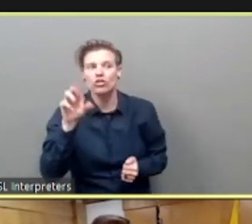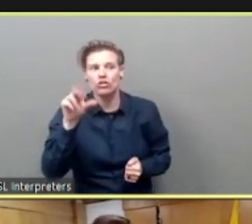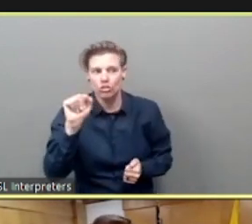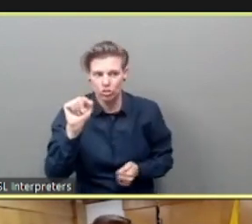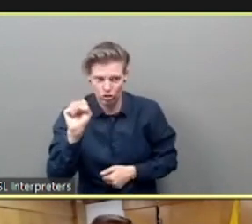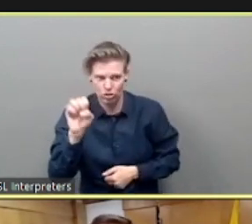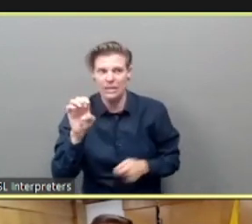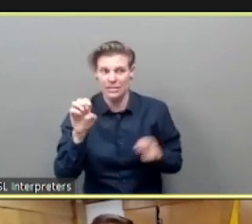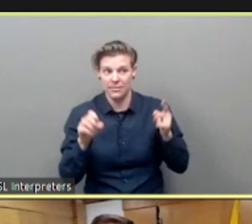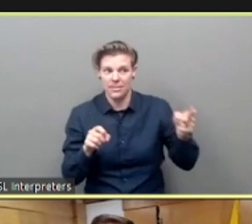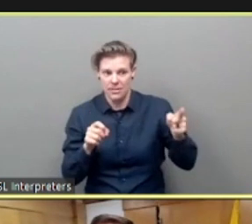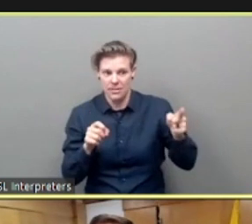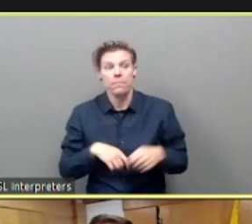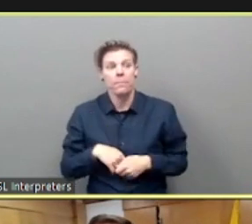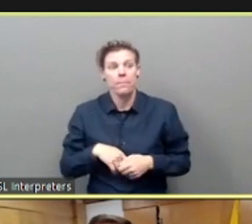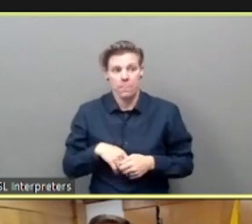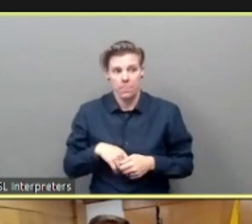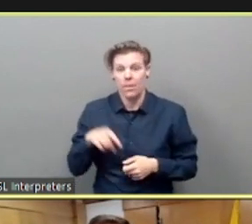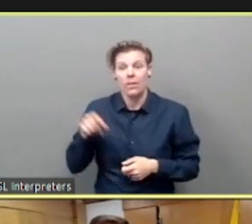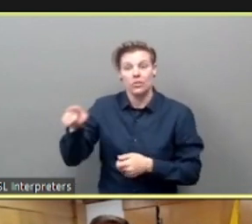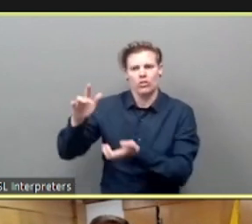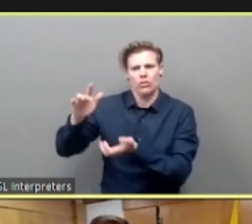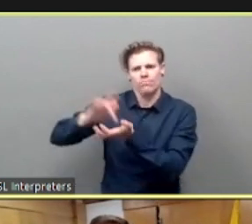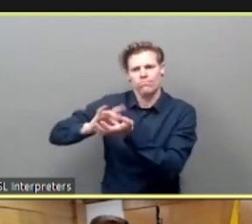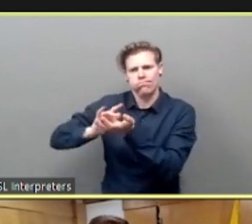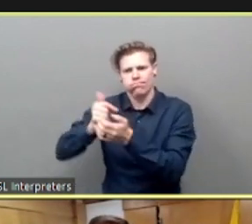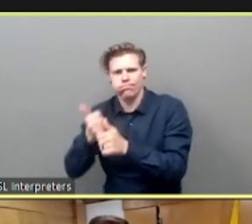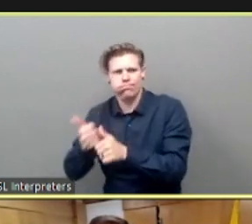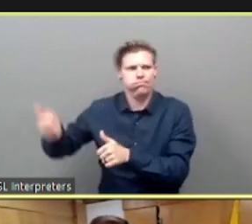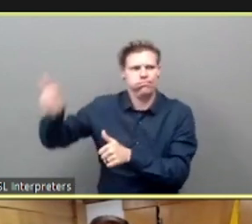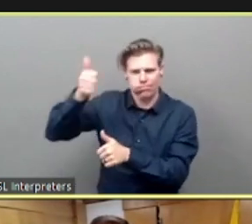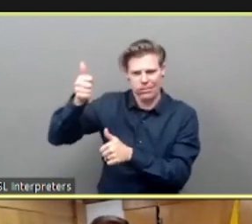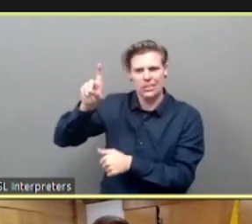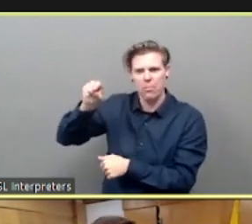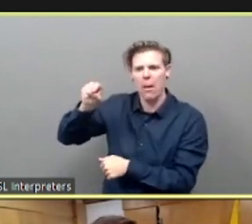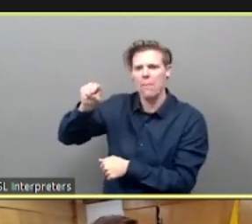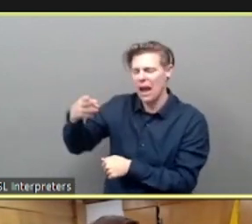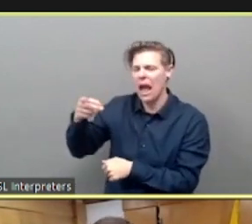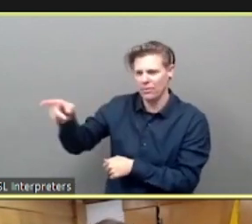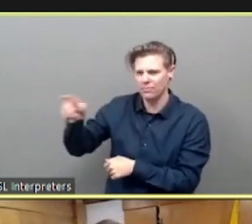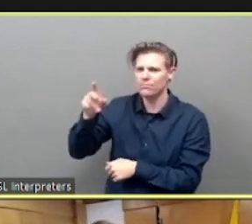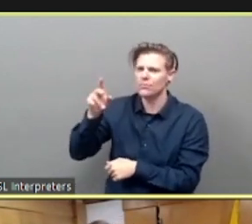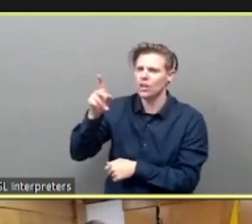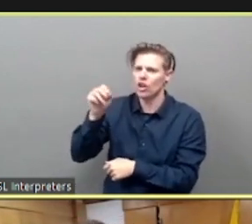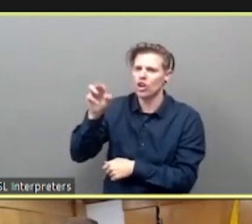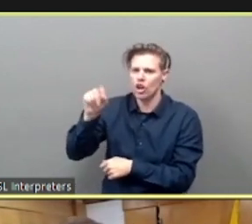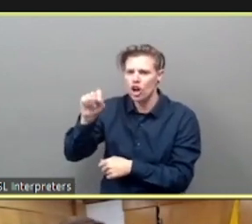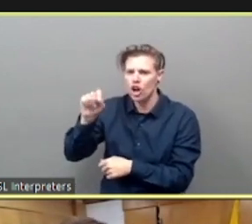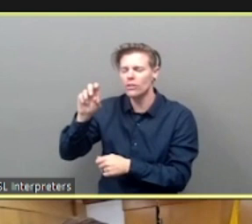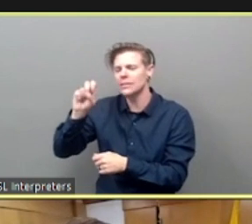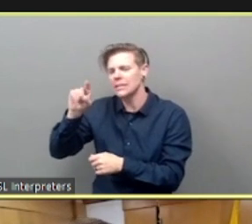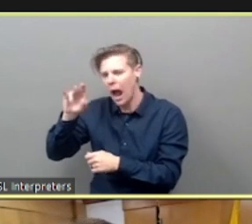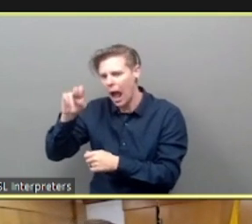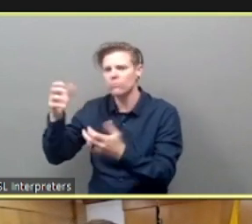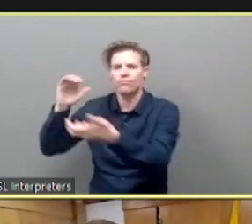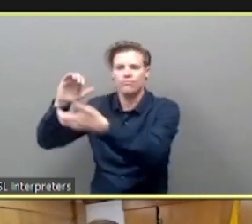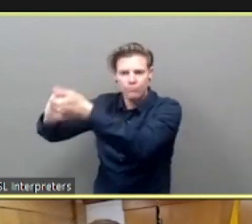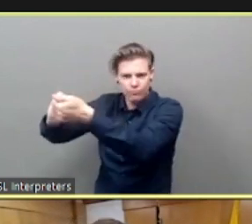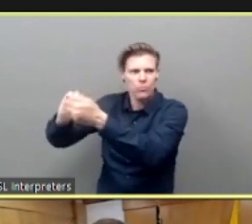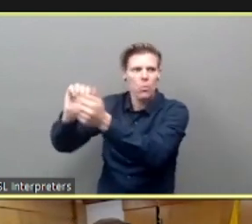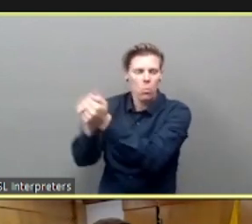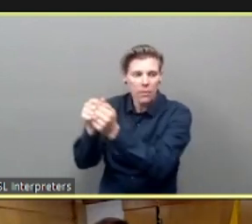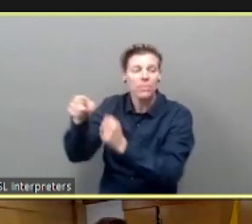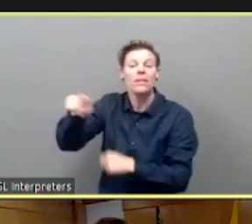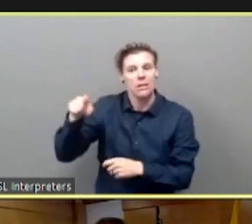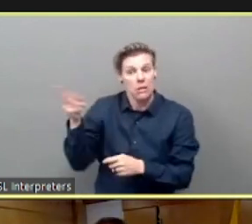Department of Health. We're going to be working together to get everyone trained up. In the end, I think we'll have a lot more